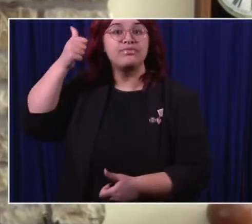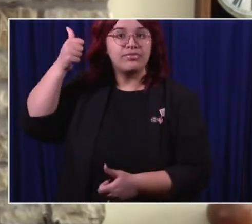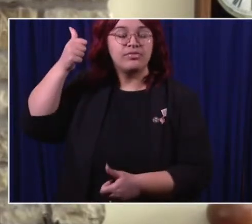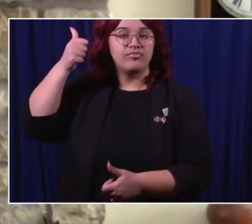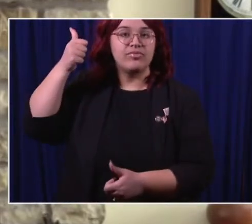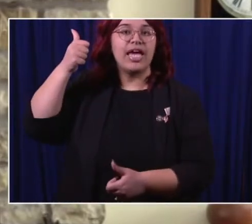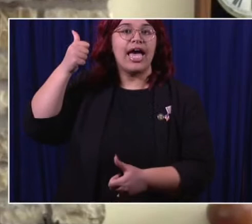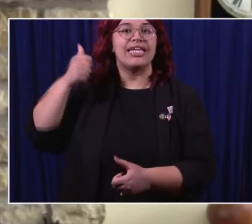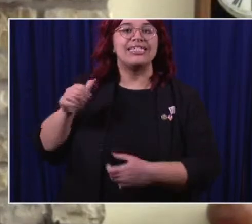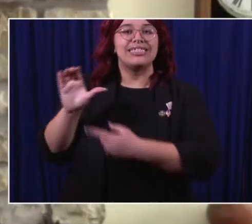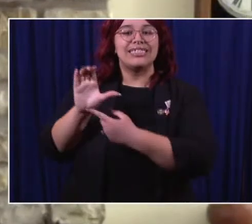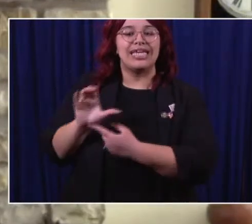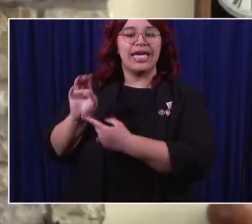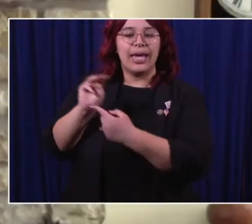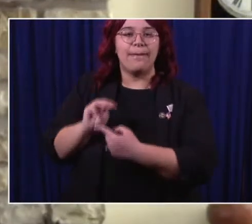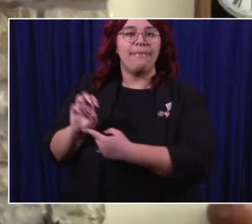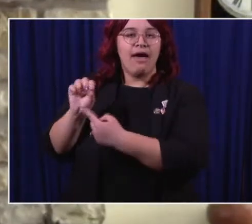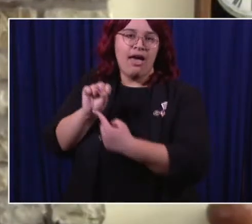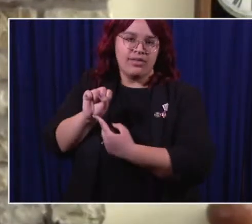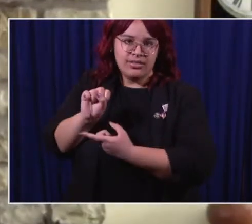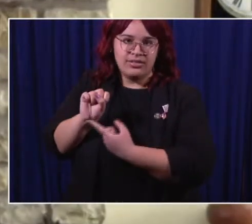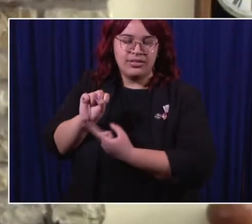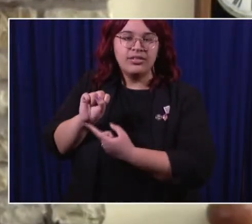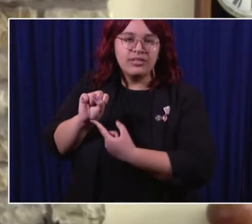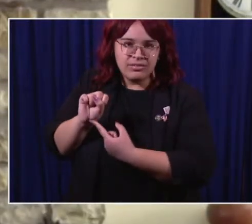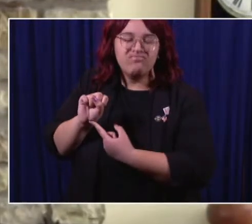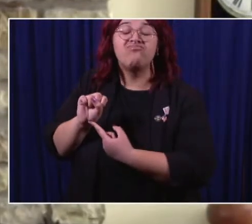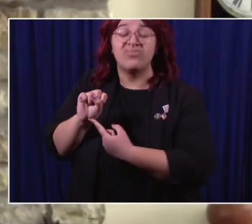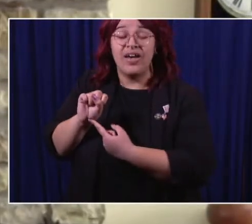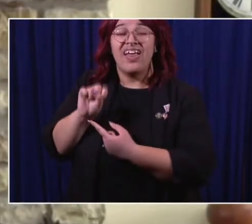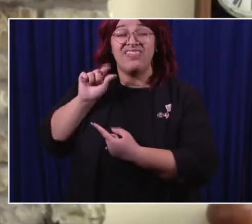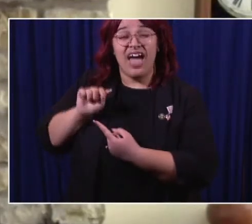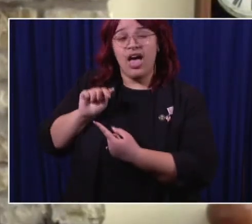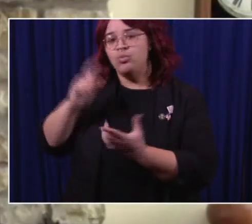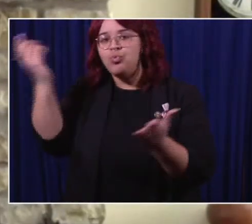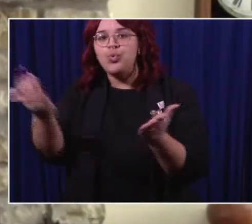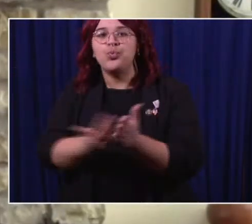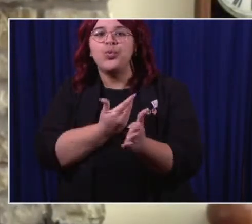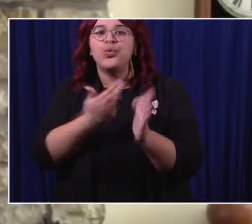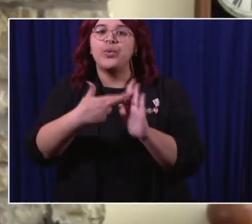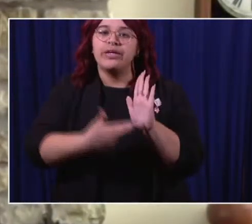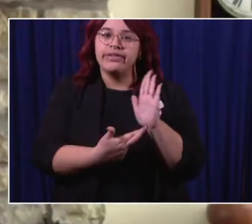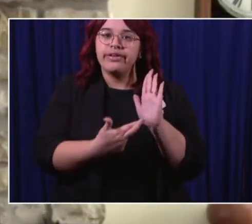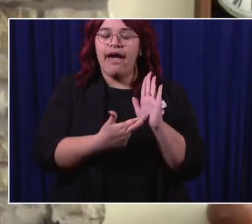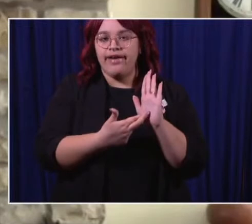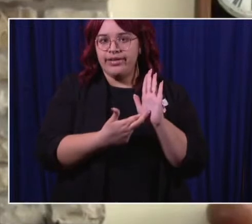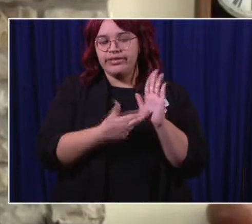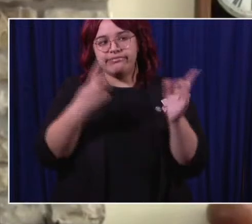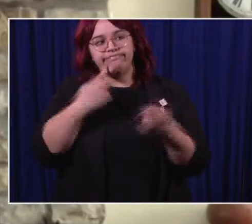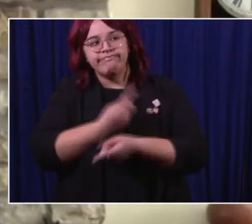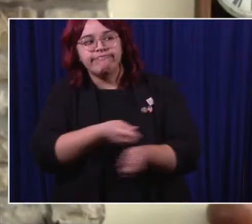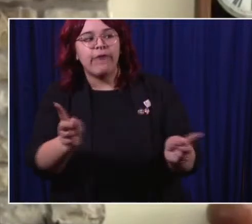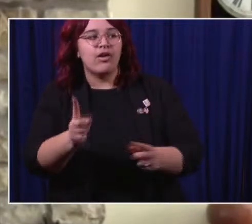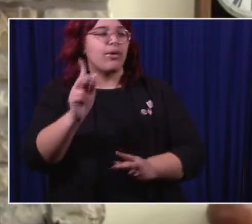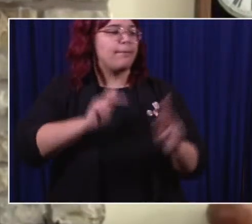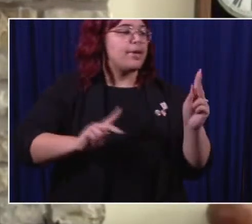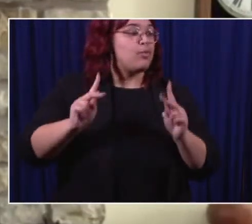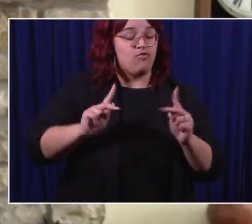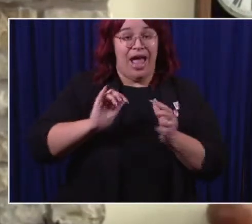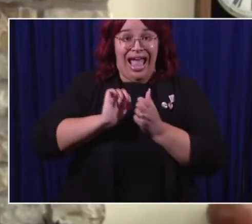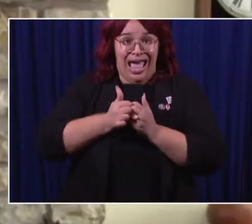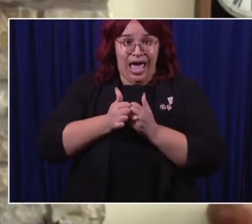CMS, issued new guidance, regulations for visitations.